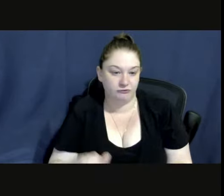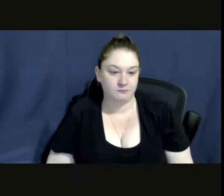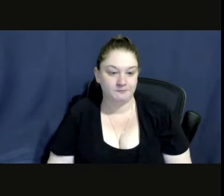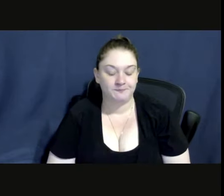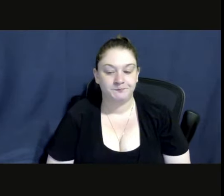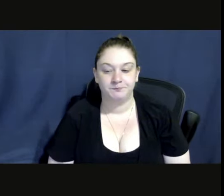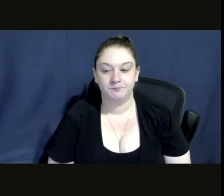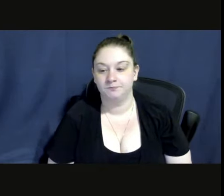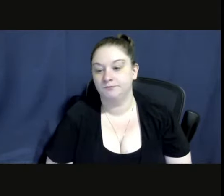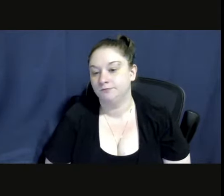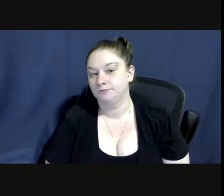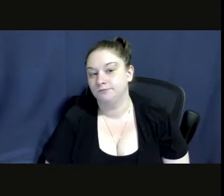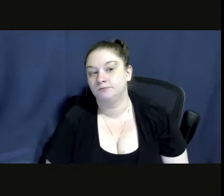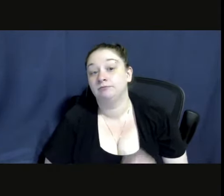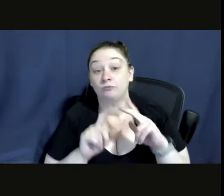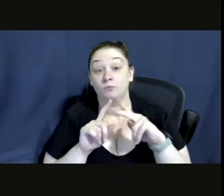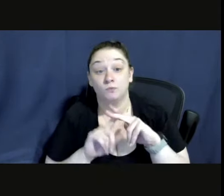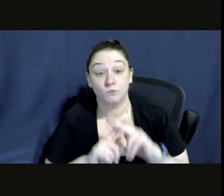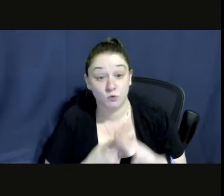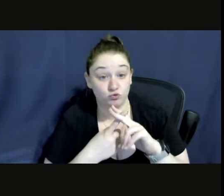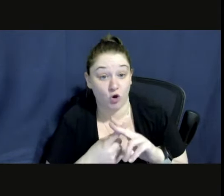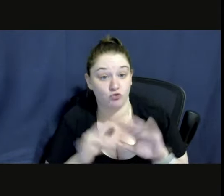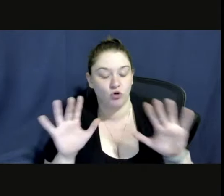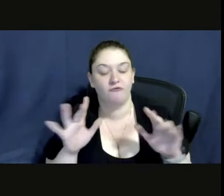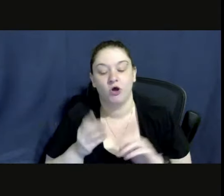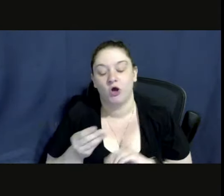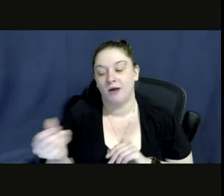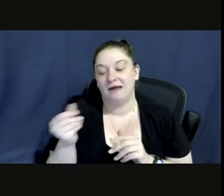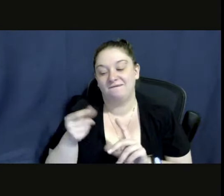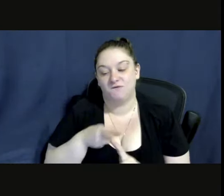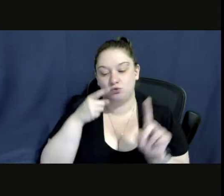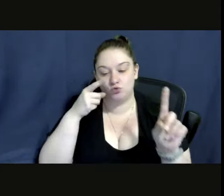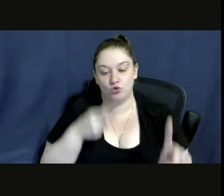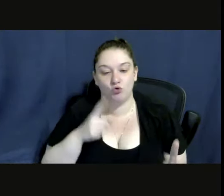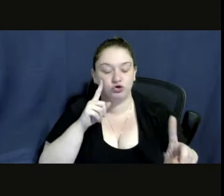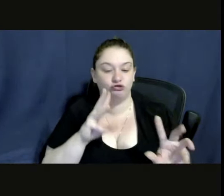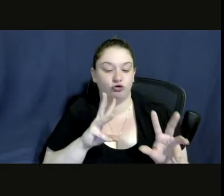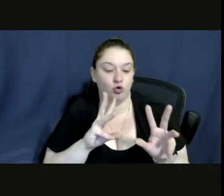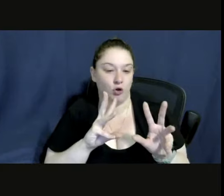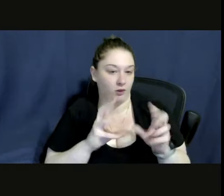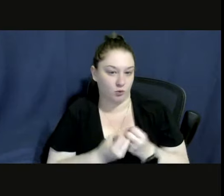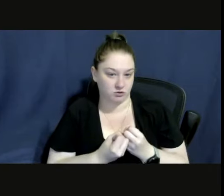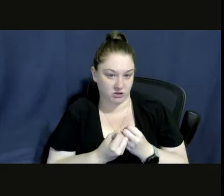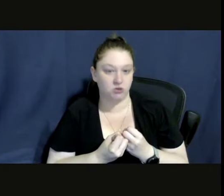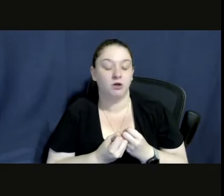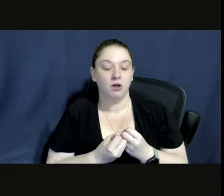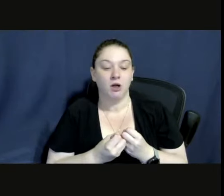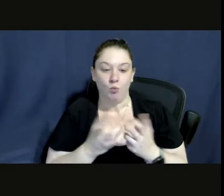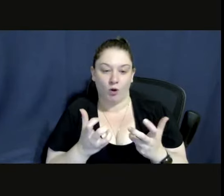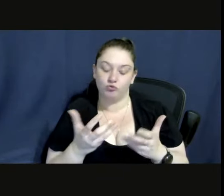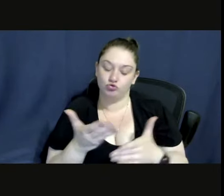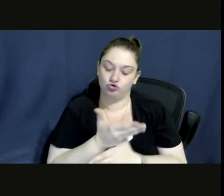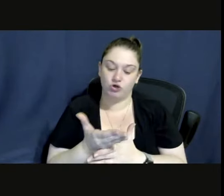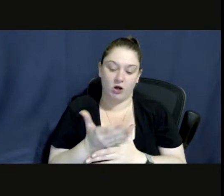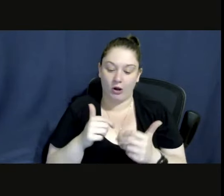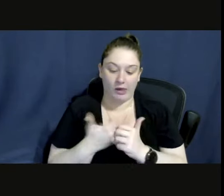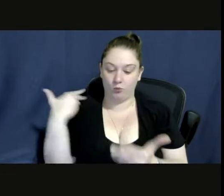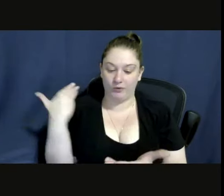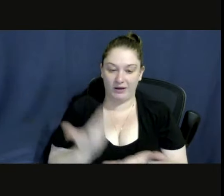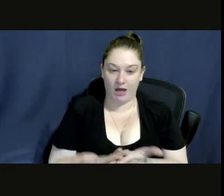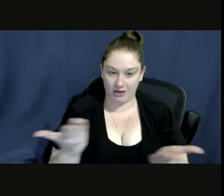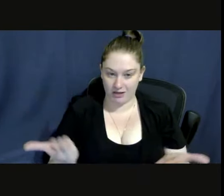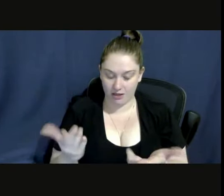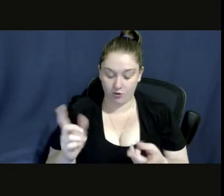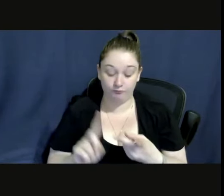Just to start off, a few goals from the work session. We'd like to share information how we got here, the current and